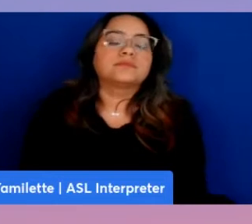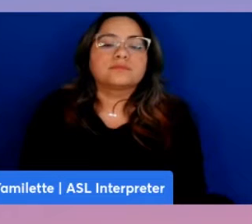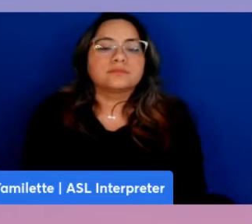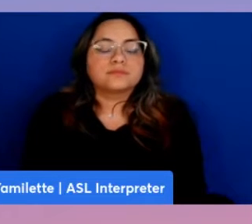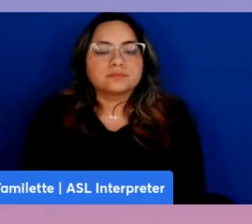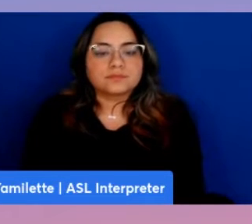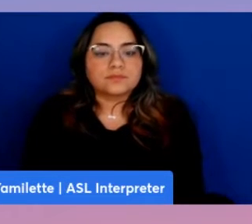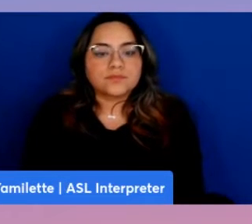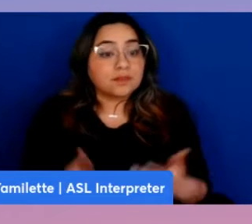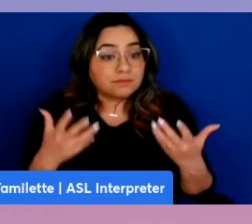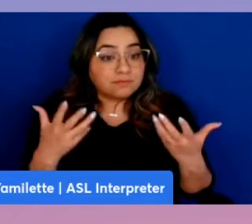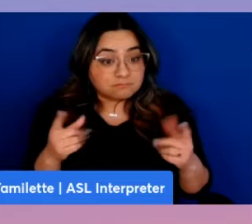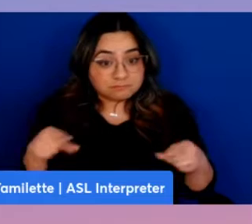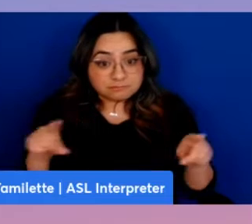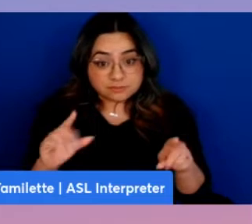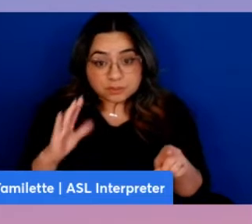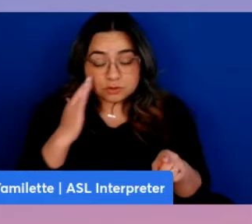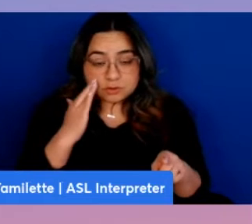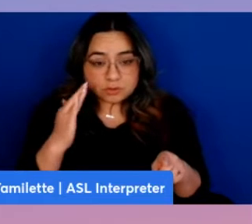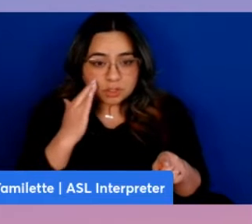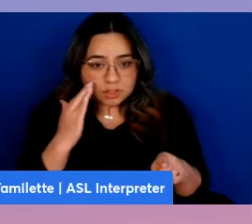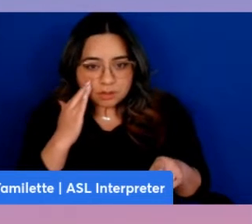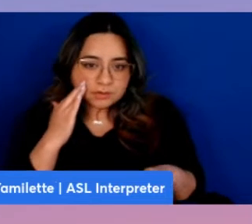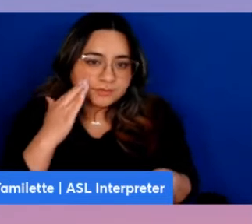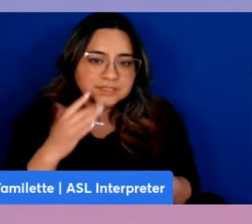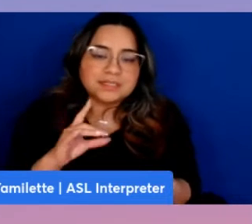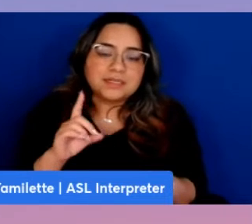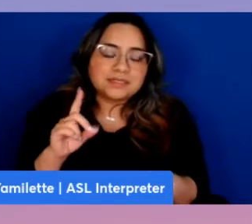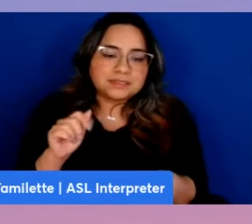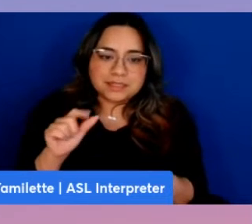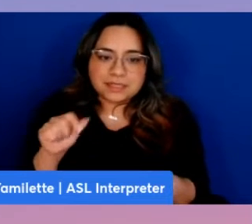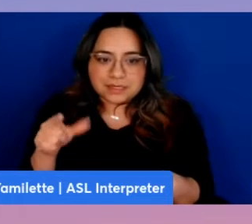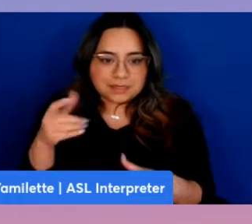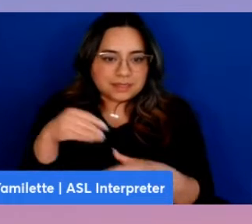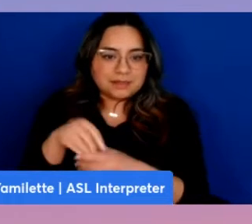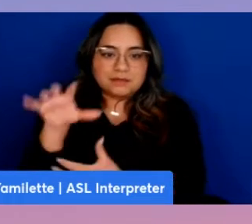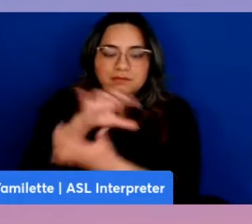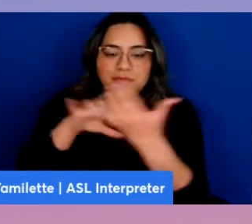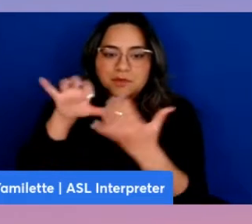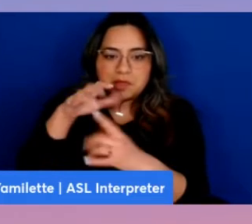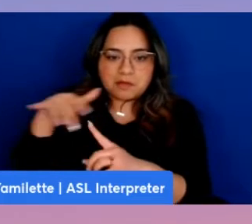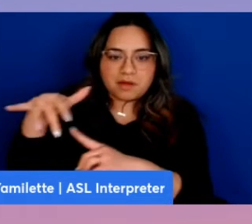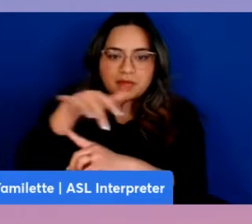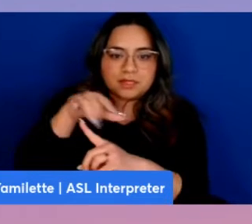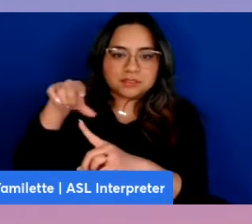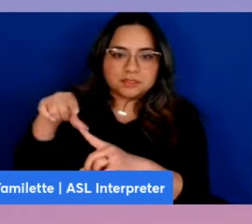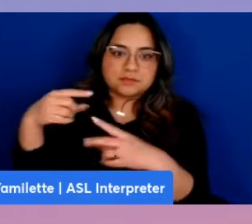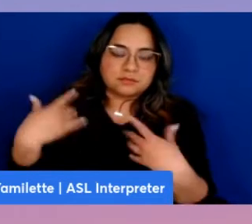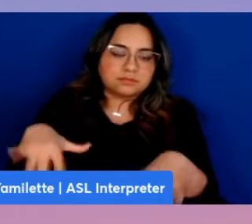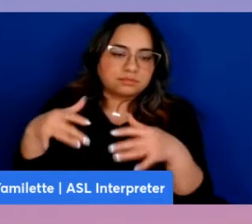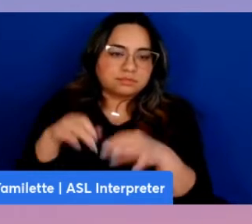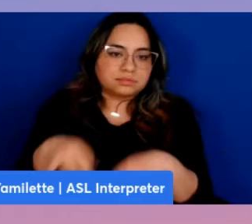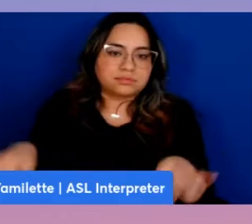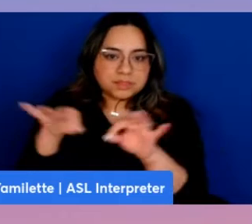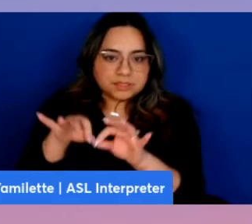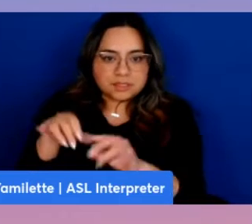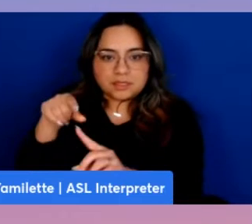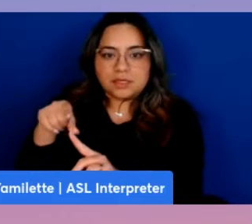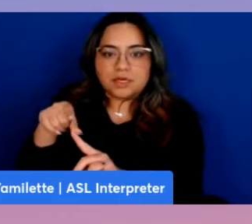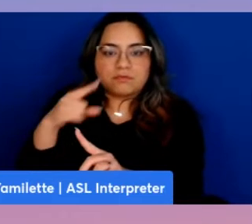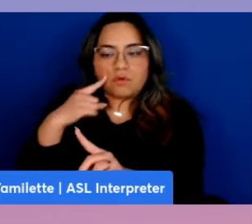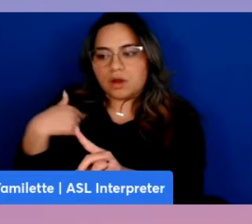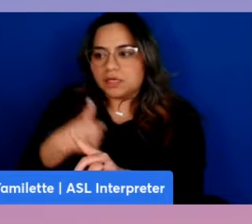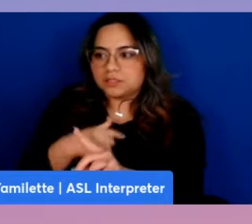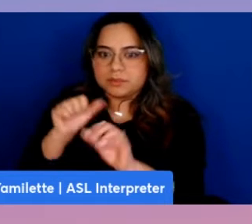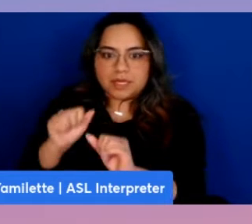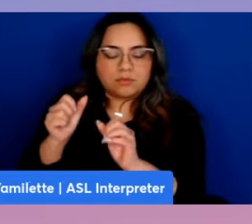As you know, data analytics environments in the cloud have become indispensable for organizations seeking to extract actionable insights from